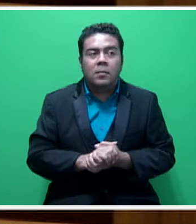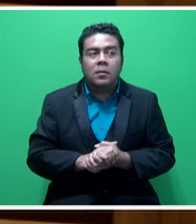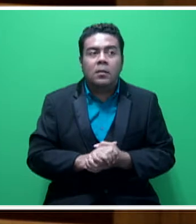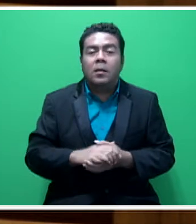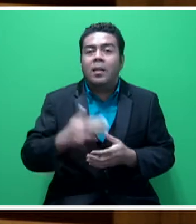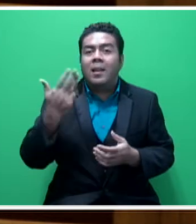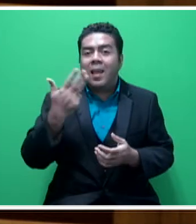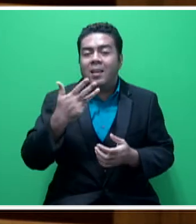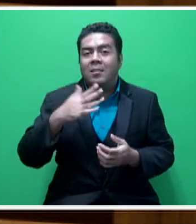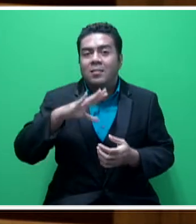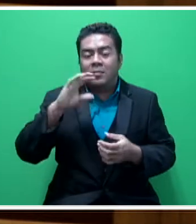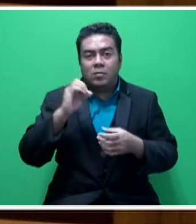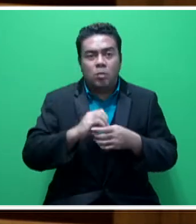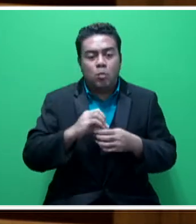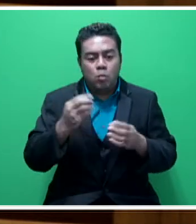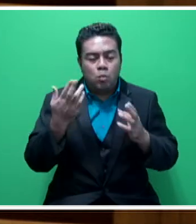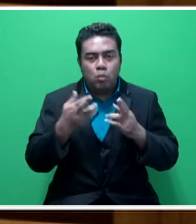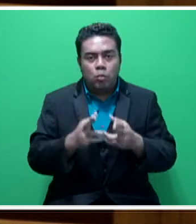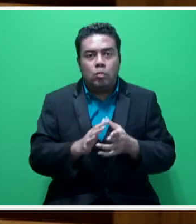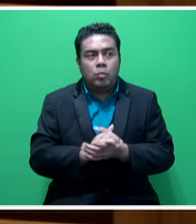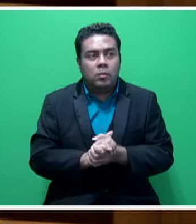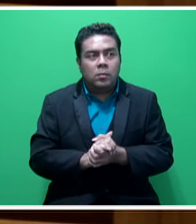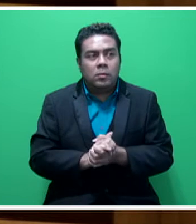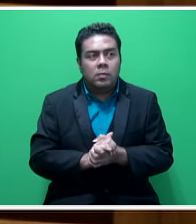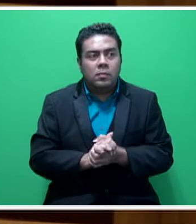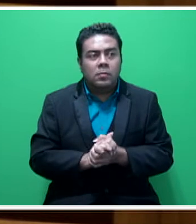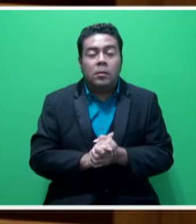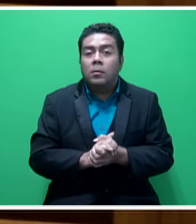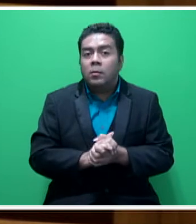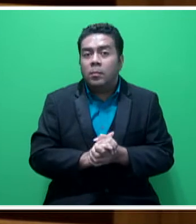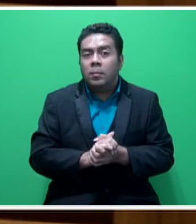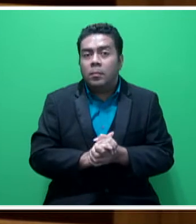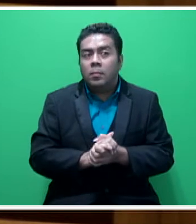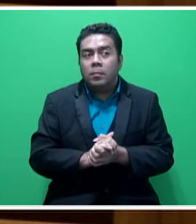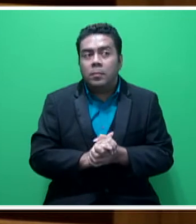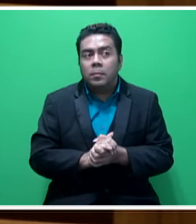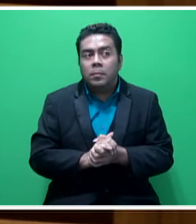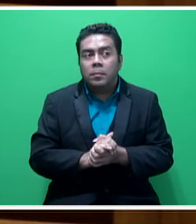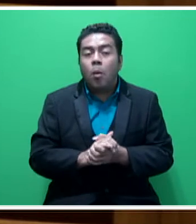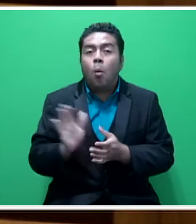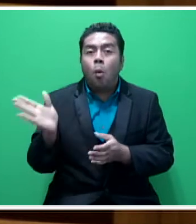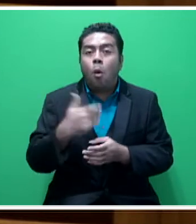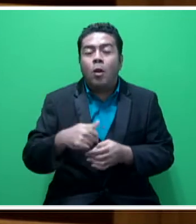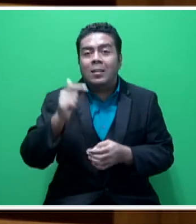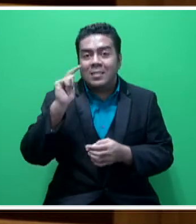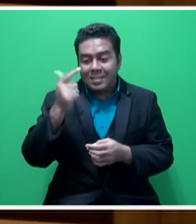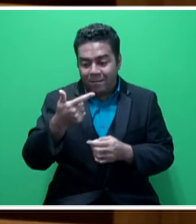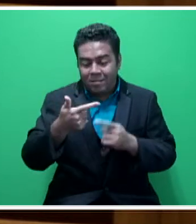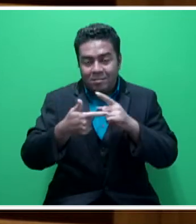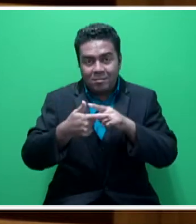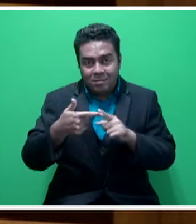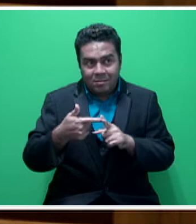franchise routes. To answer the question by Honourable Androndo, sir, all 7 uneconomical